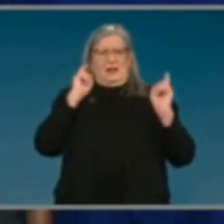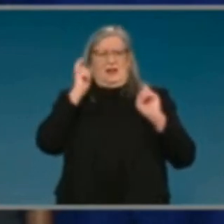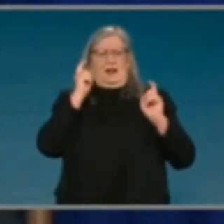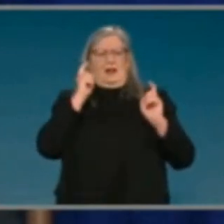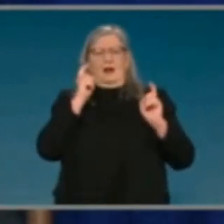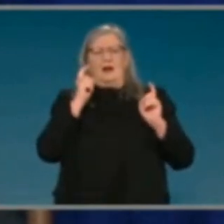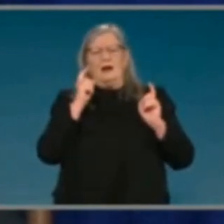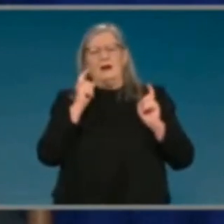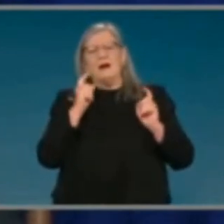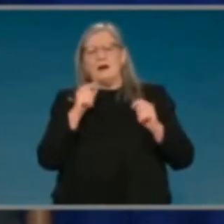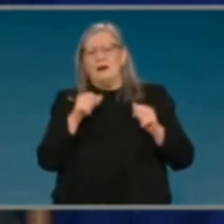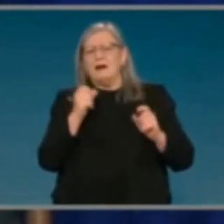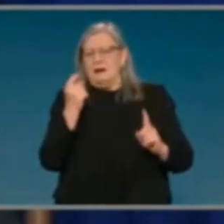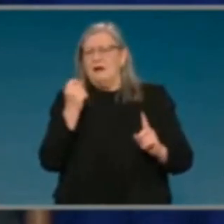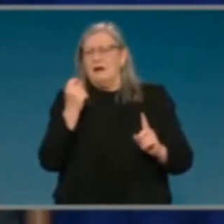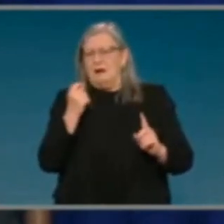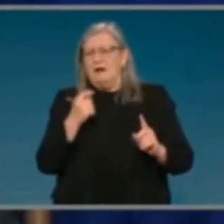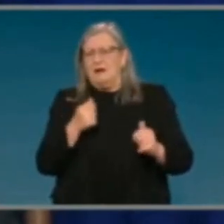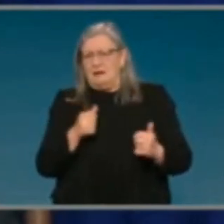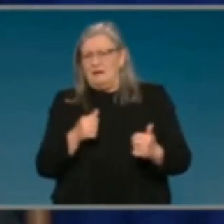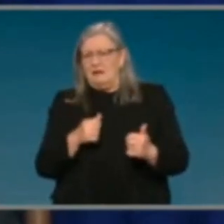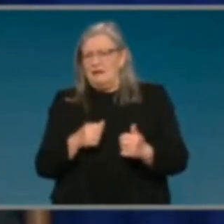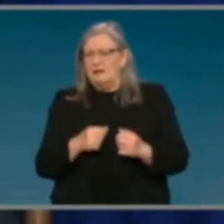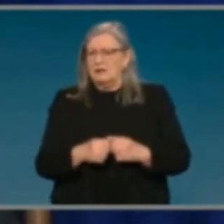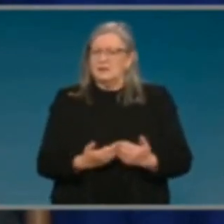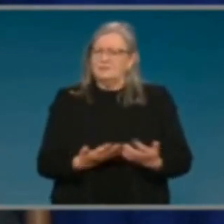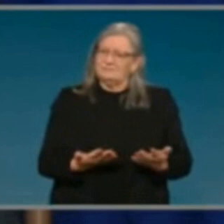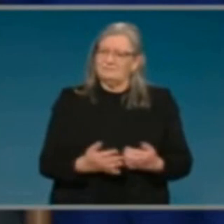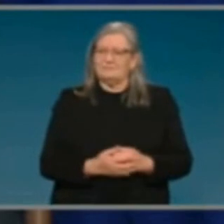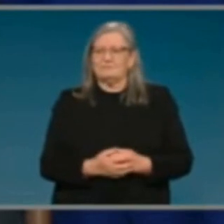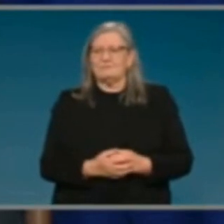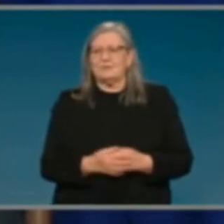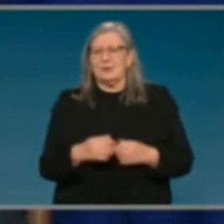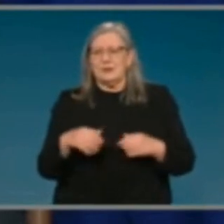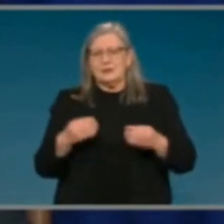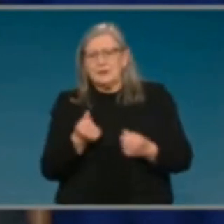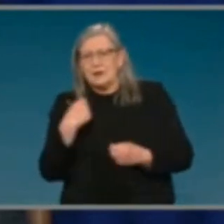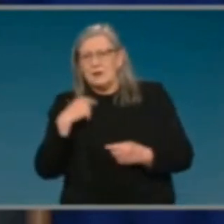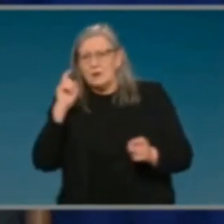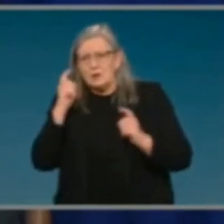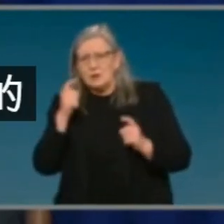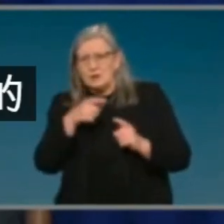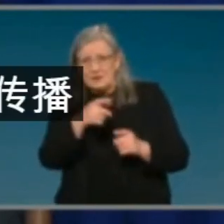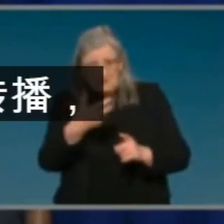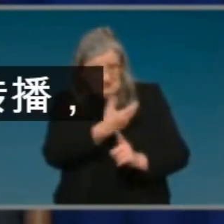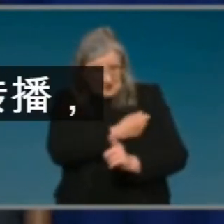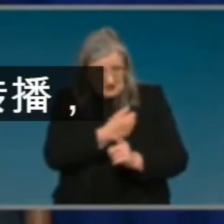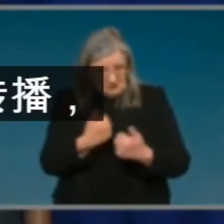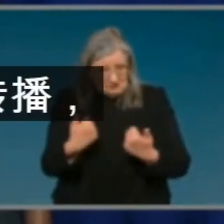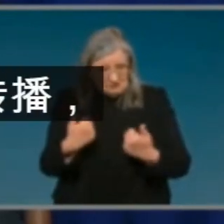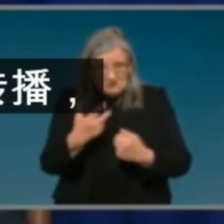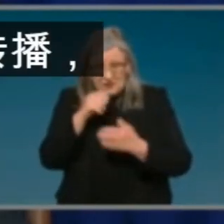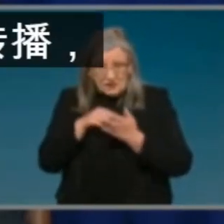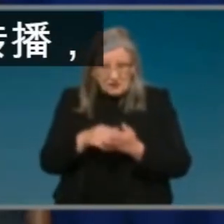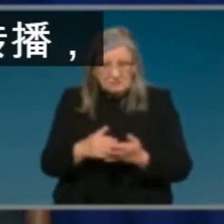about, for example, vaccine effectiveness or further severity or more